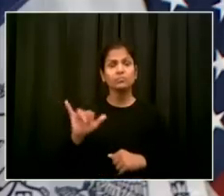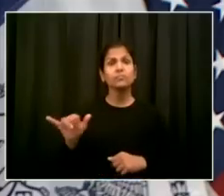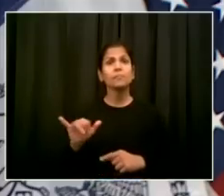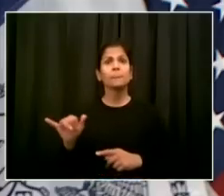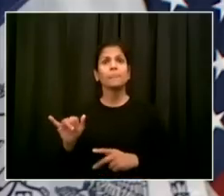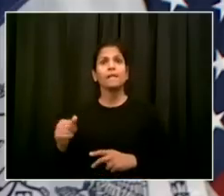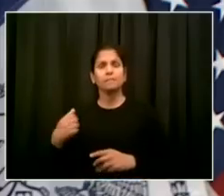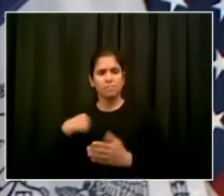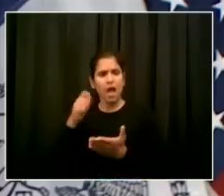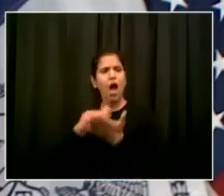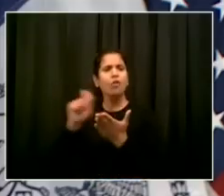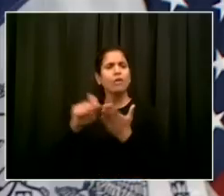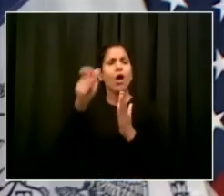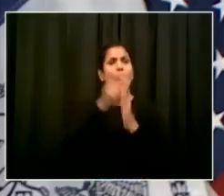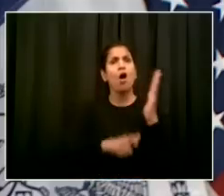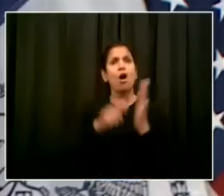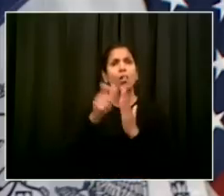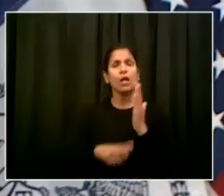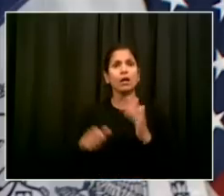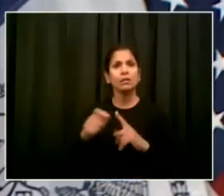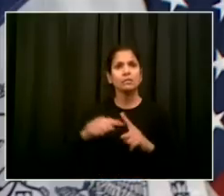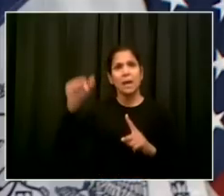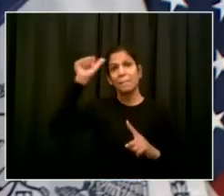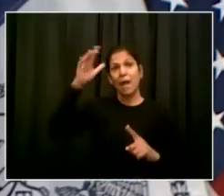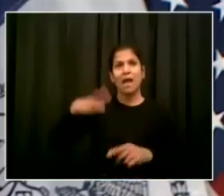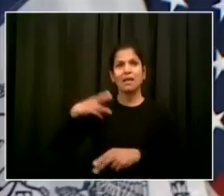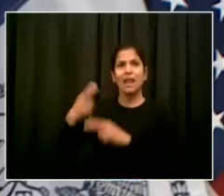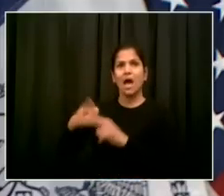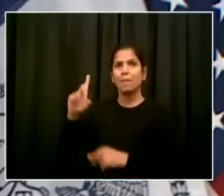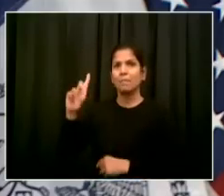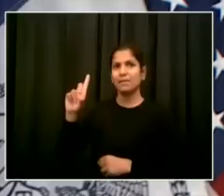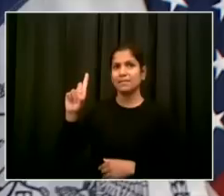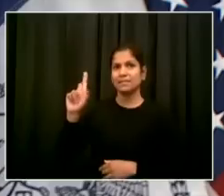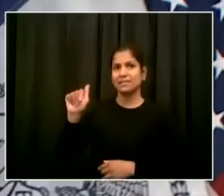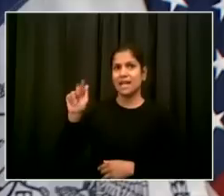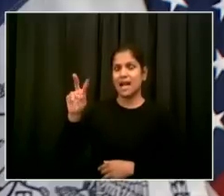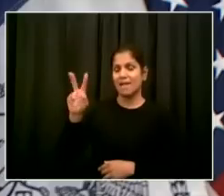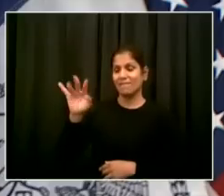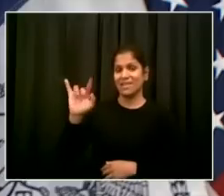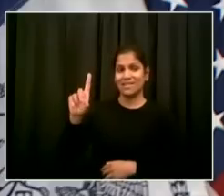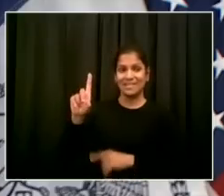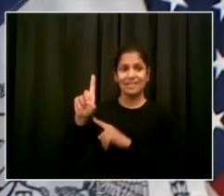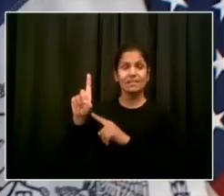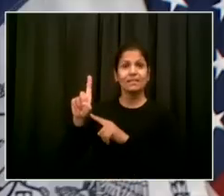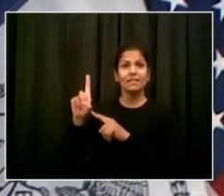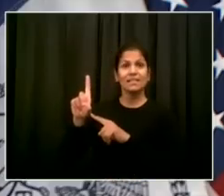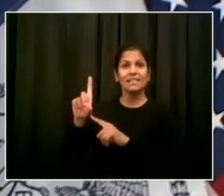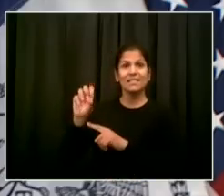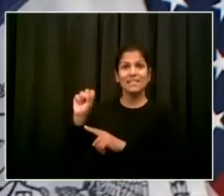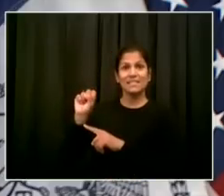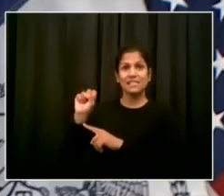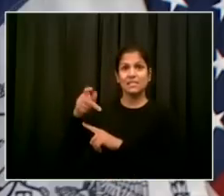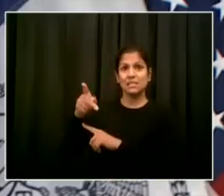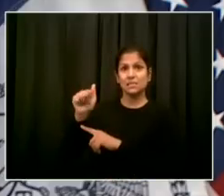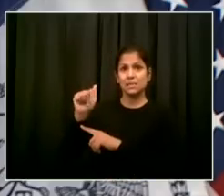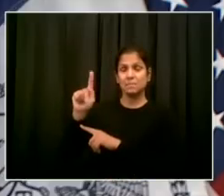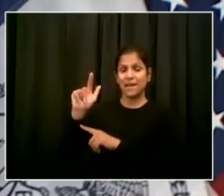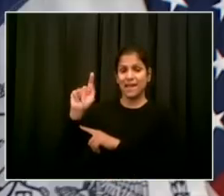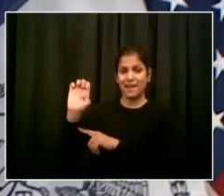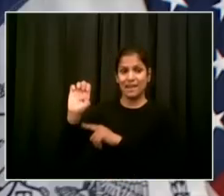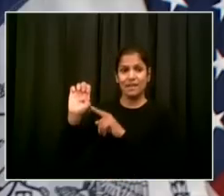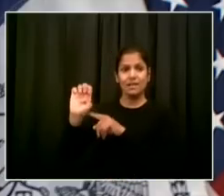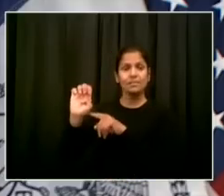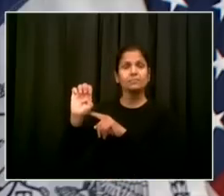guys on that issue, and I'm wondering if you could update us on those two things. So on the second